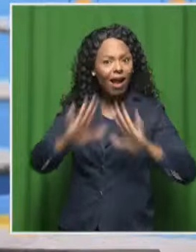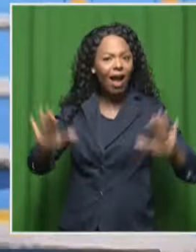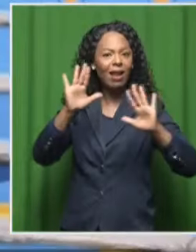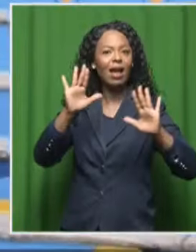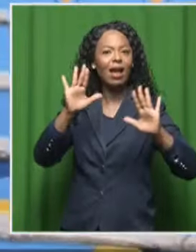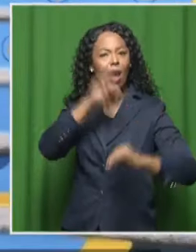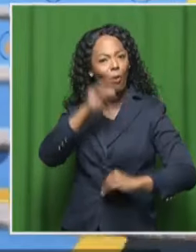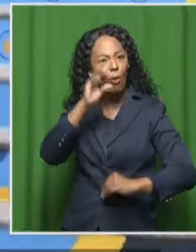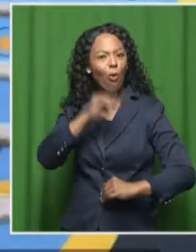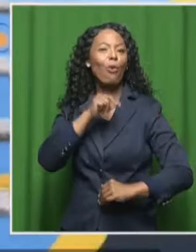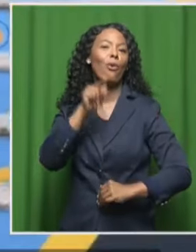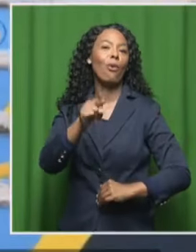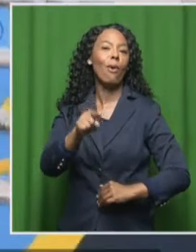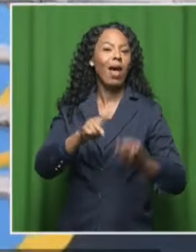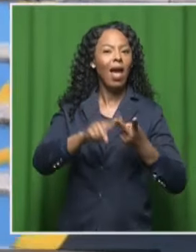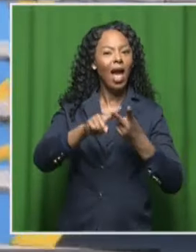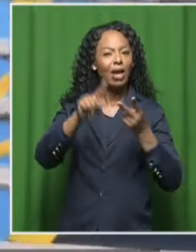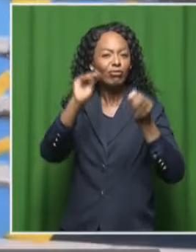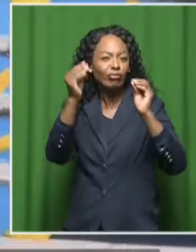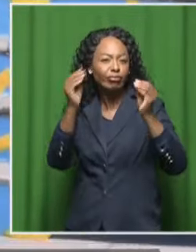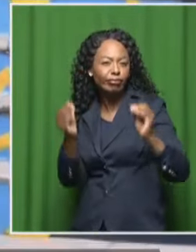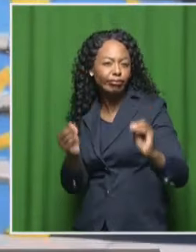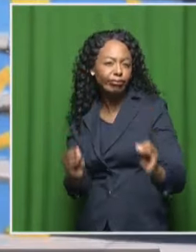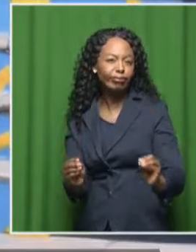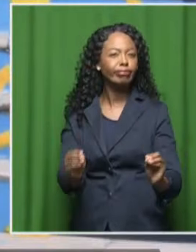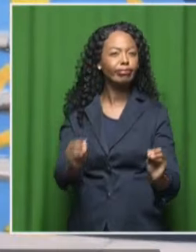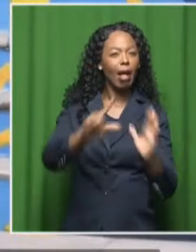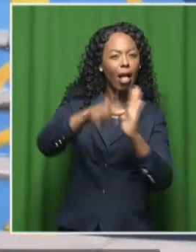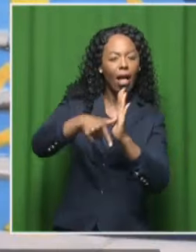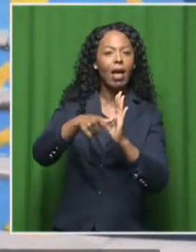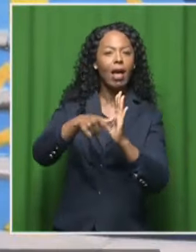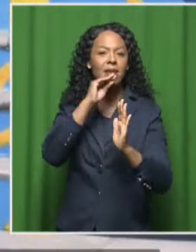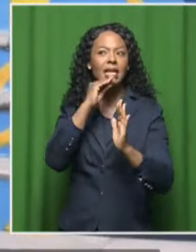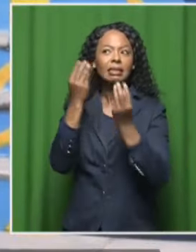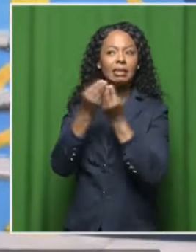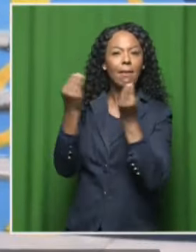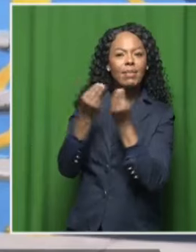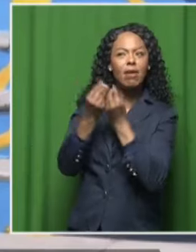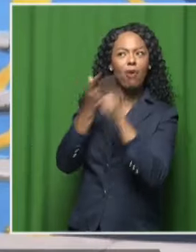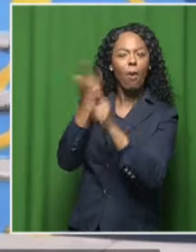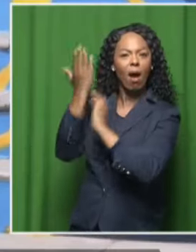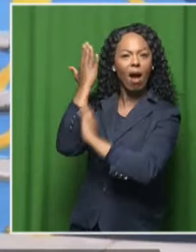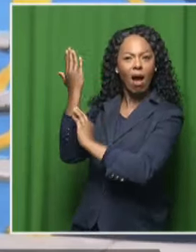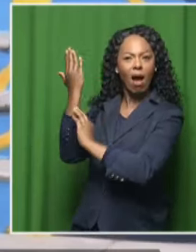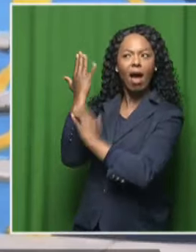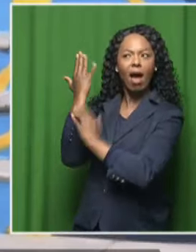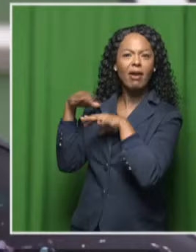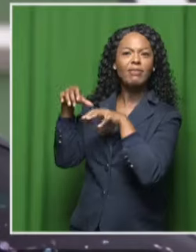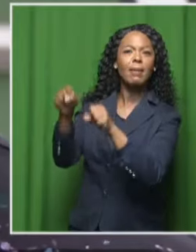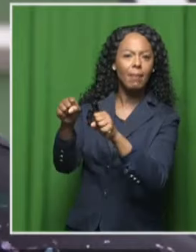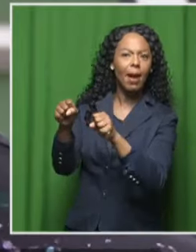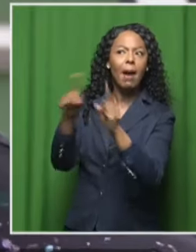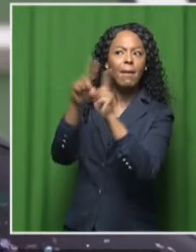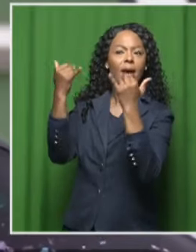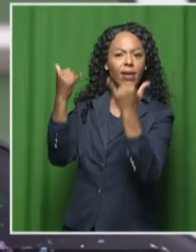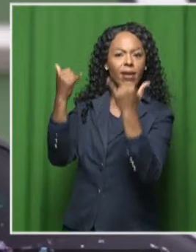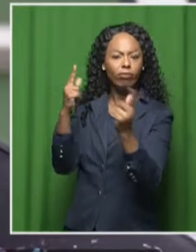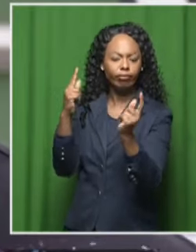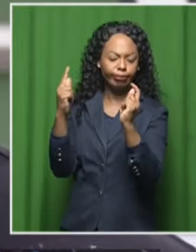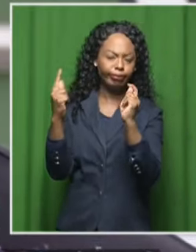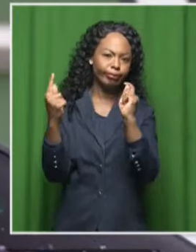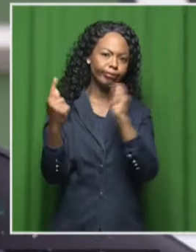they do speak. Shapes, they're taken from something that was civilized and bring it home. At first, what I can tell you, for an example, back